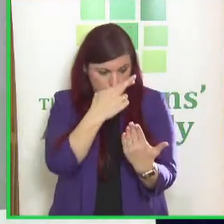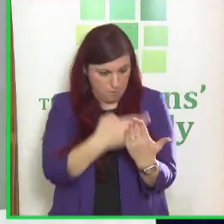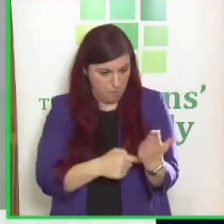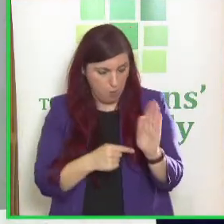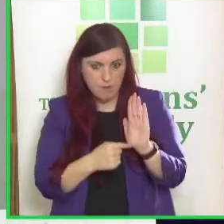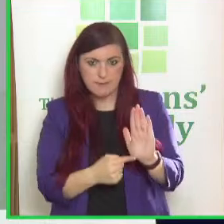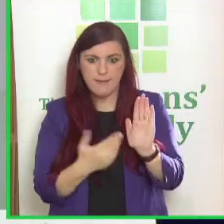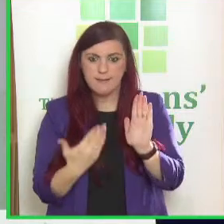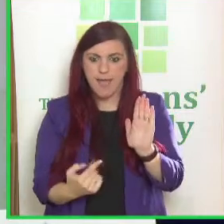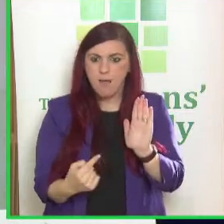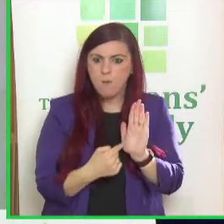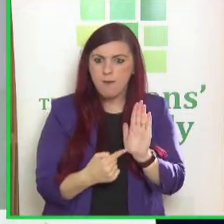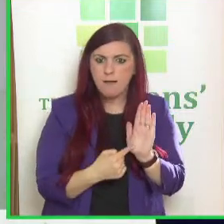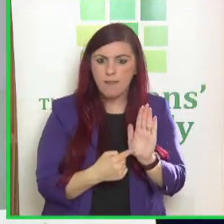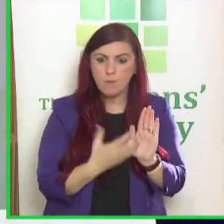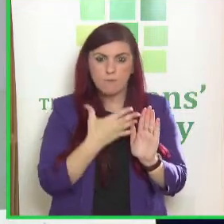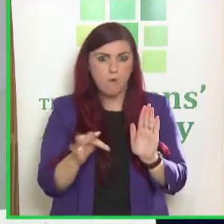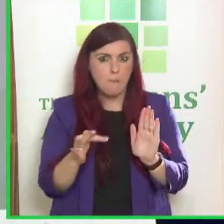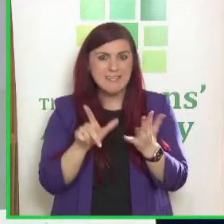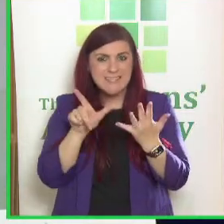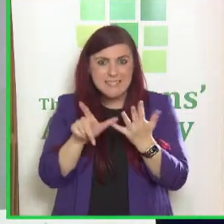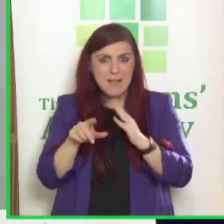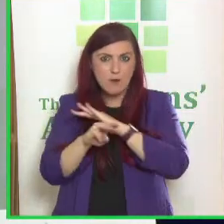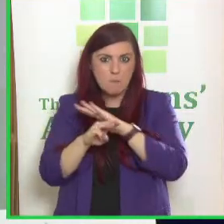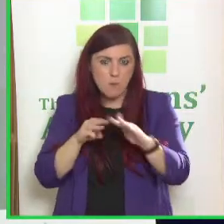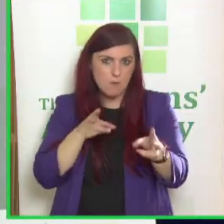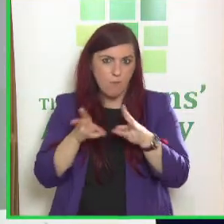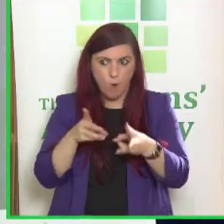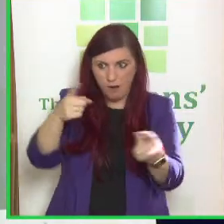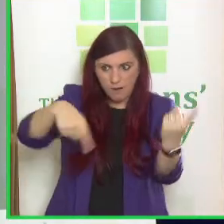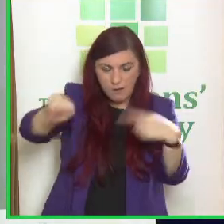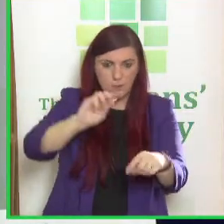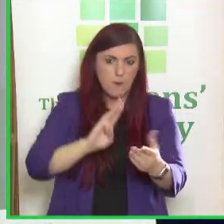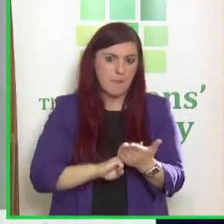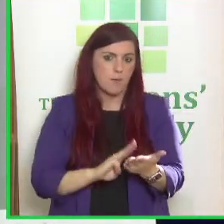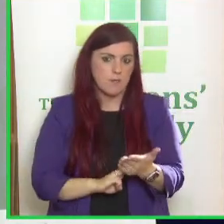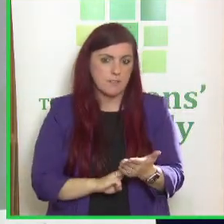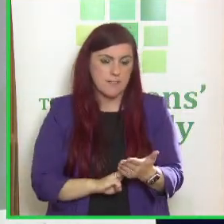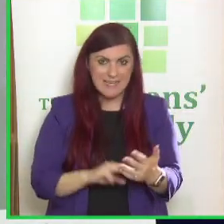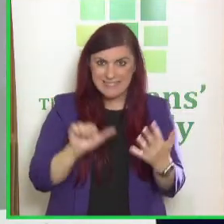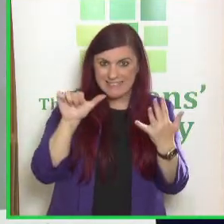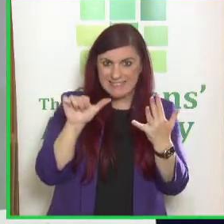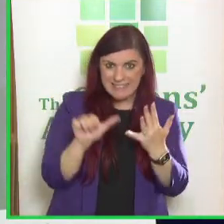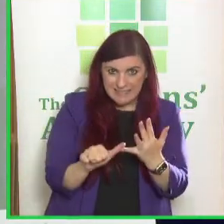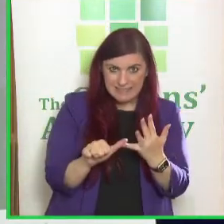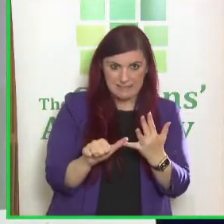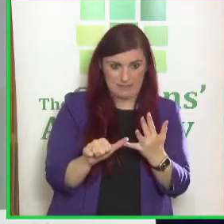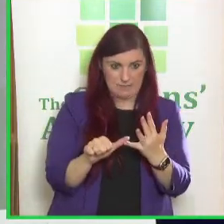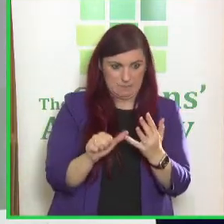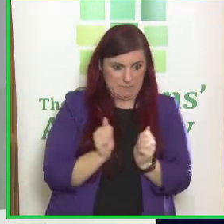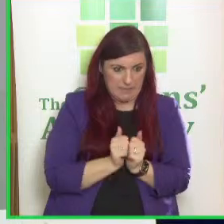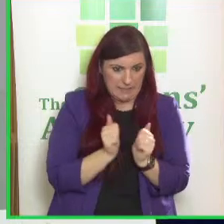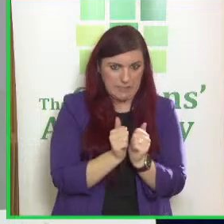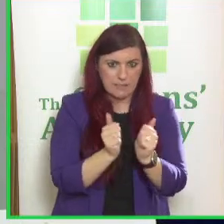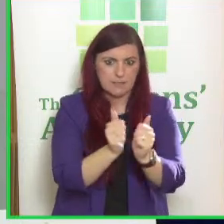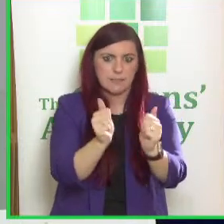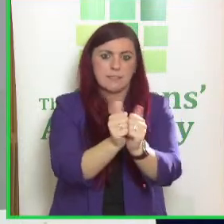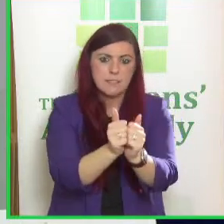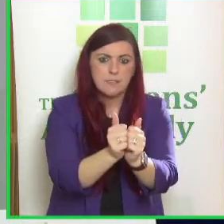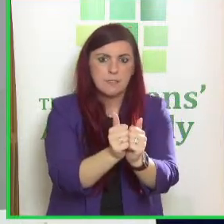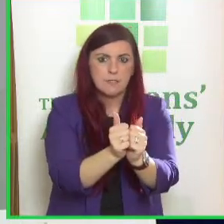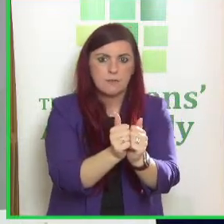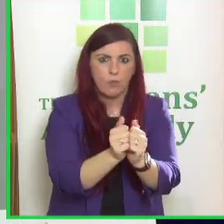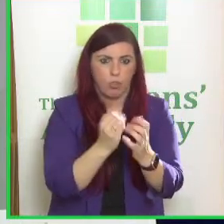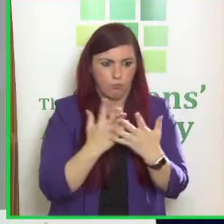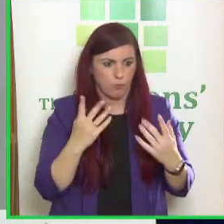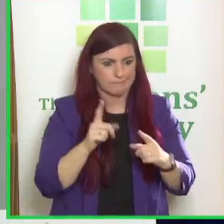an outcome from 7 months of work from the Assembly members, 6 full Assembly meetings over the period of that, over